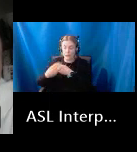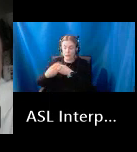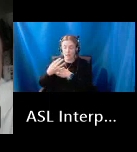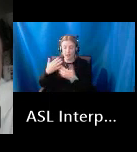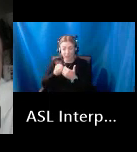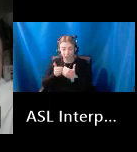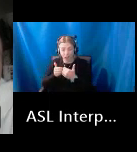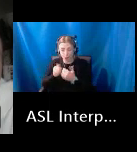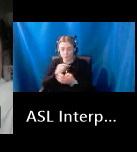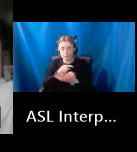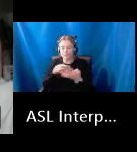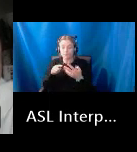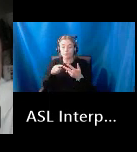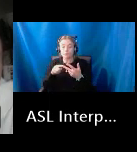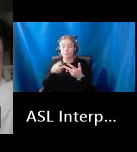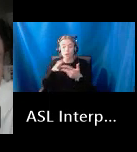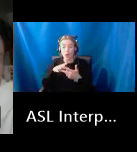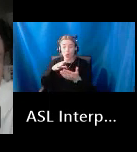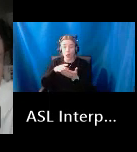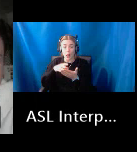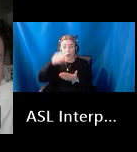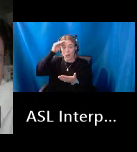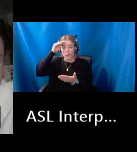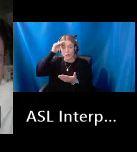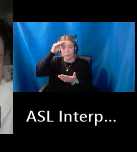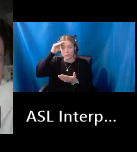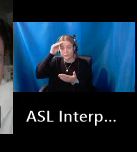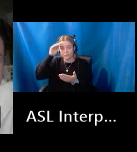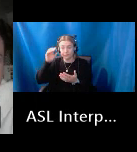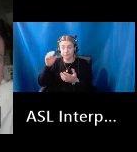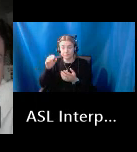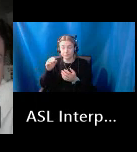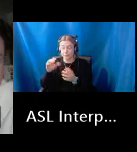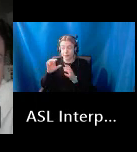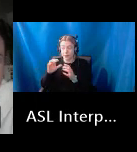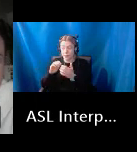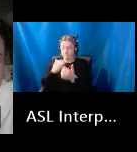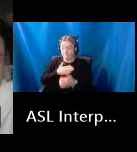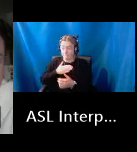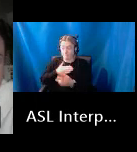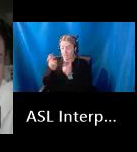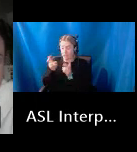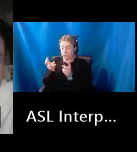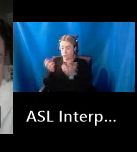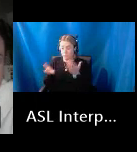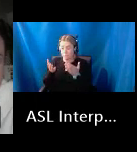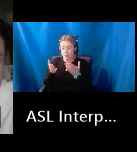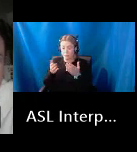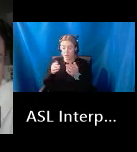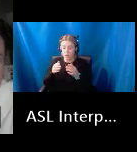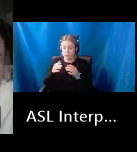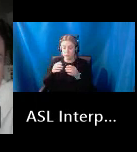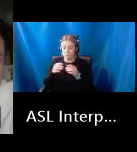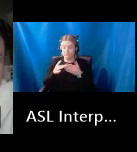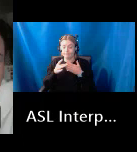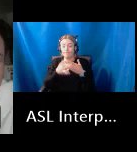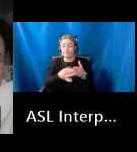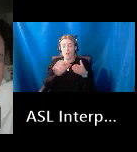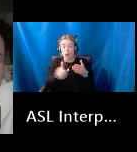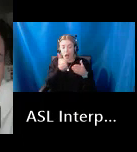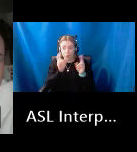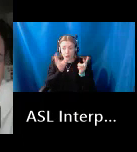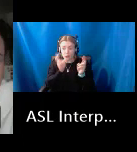certain issues could potentially lead to bigger, more controversial issues. So in your reflection or conclusion, you're going to tell me what you